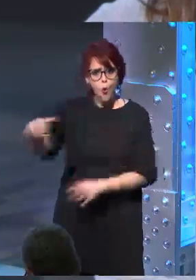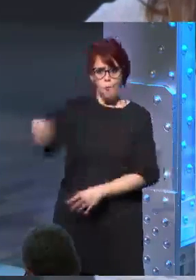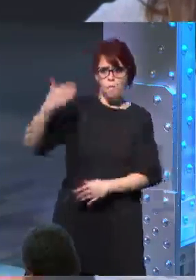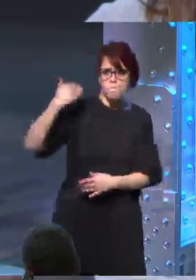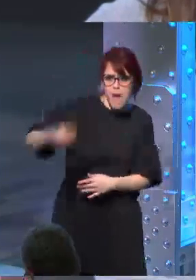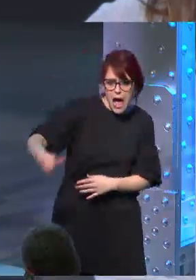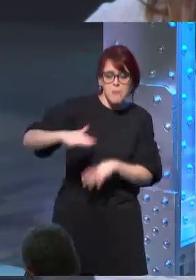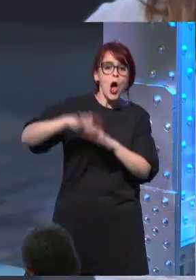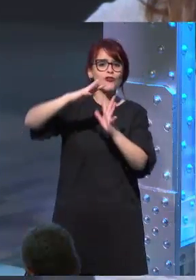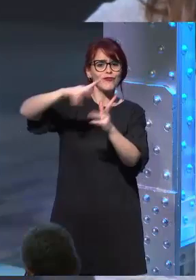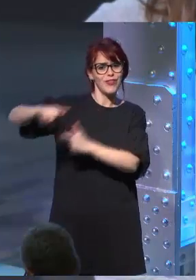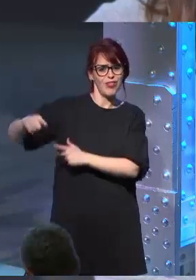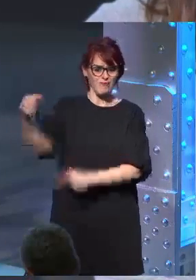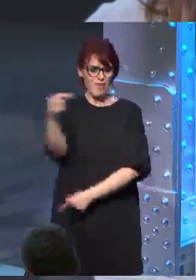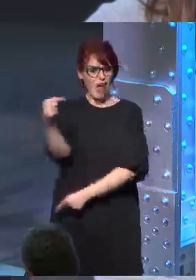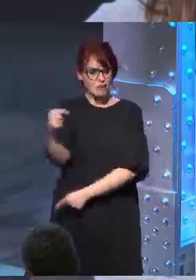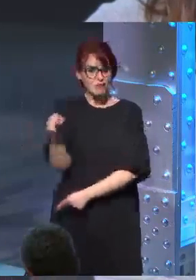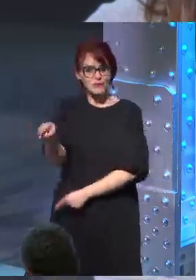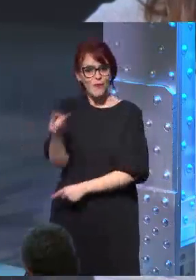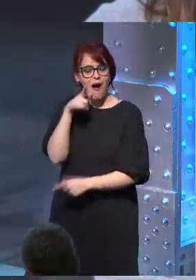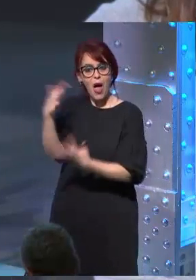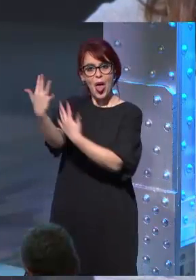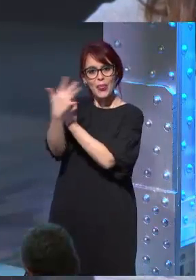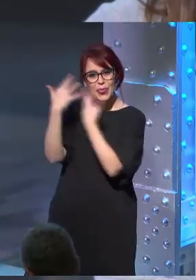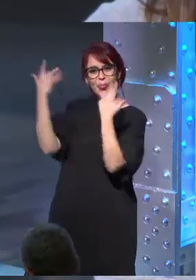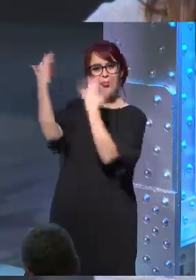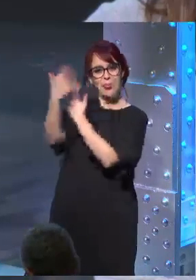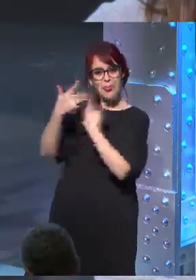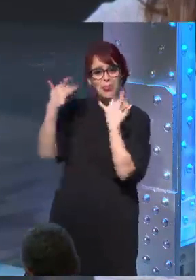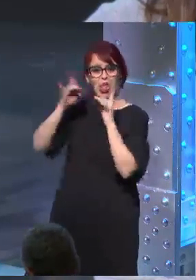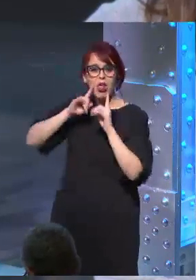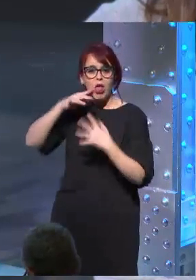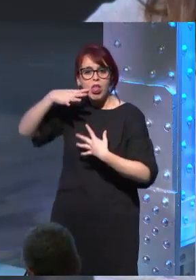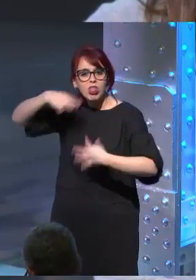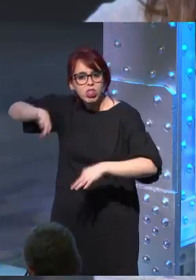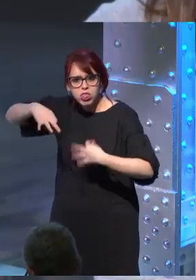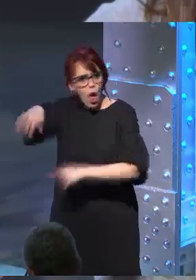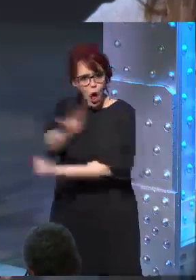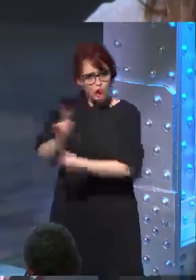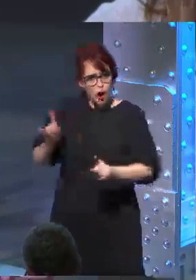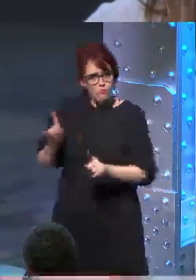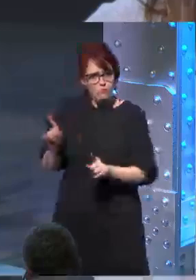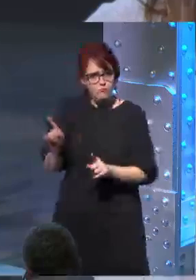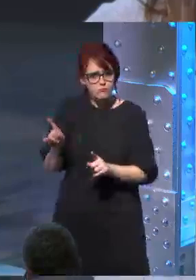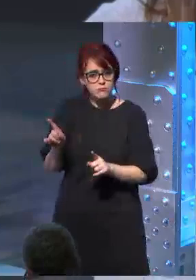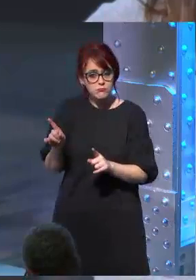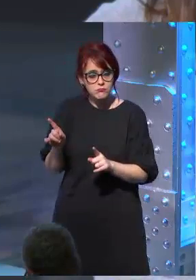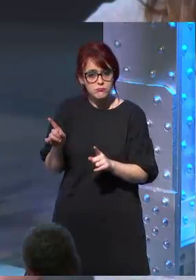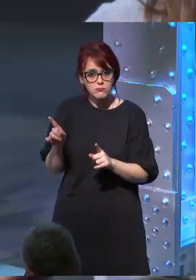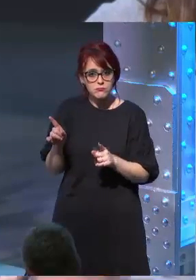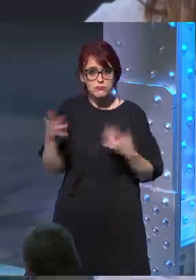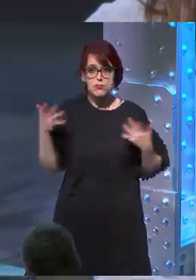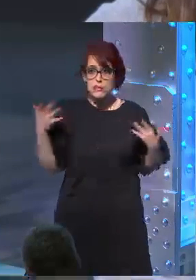of believing all the headlines, because these are baits, because bad news always sell better than